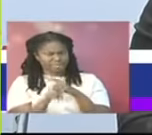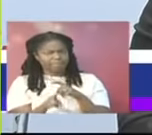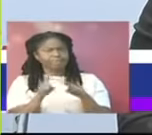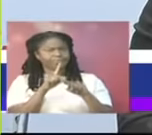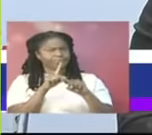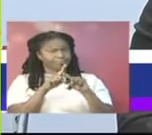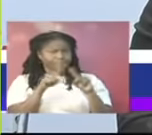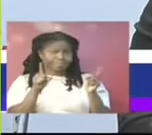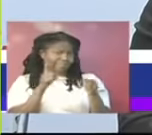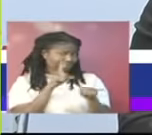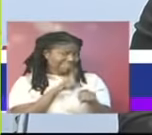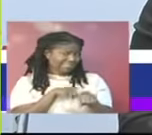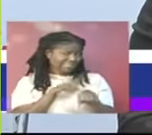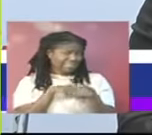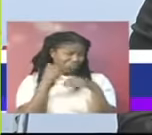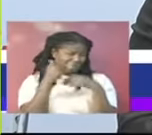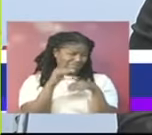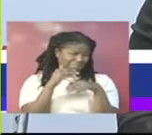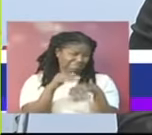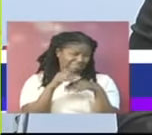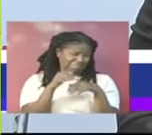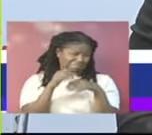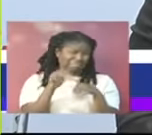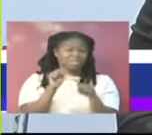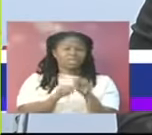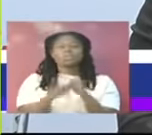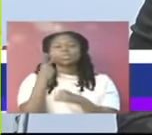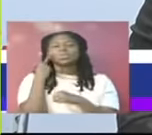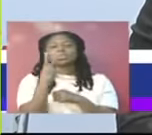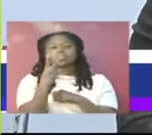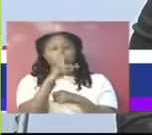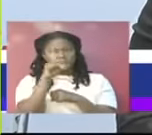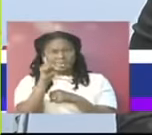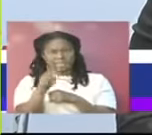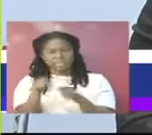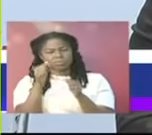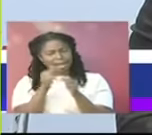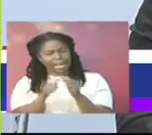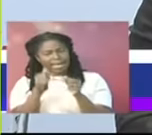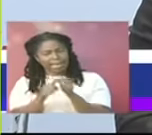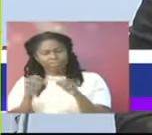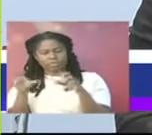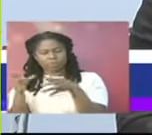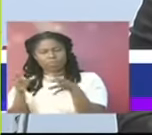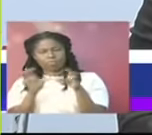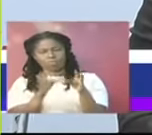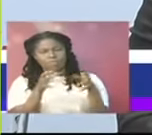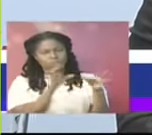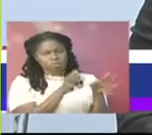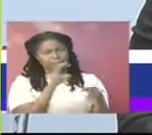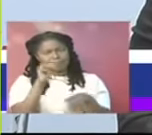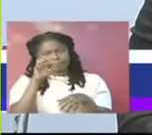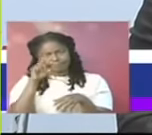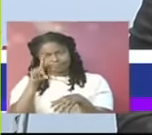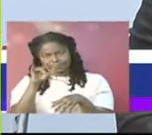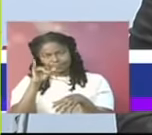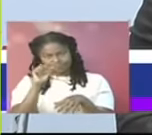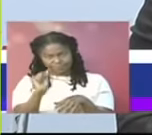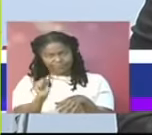will accommodate a maximum of 2 questions per media house in the first instance. We will take the first questions